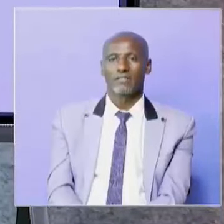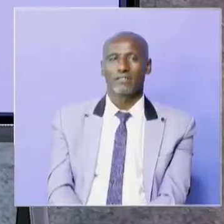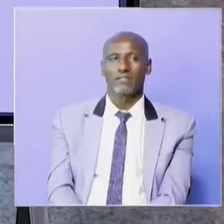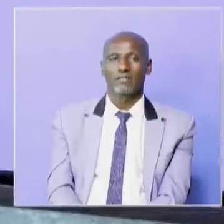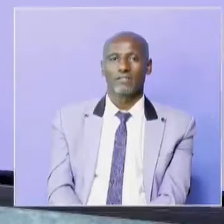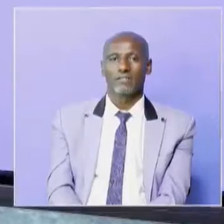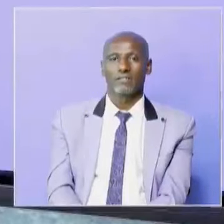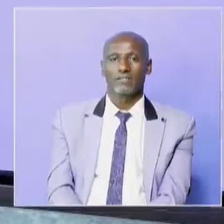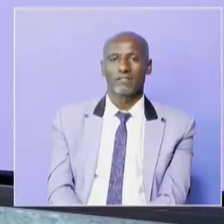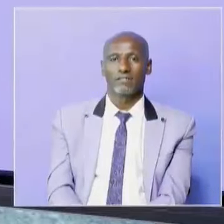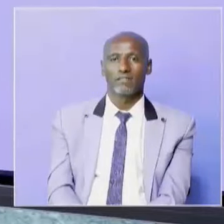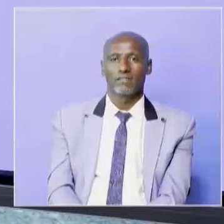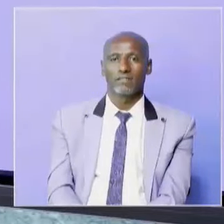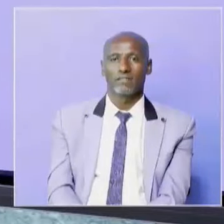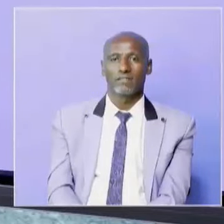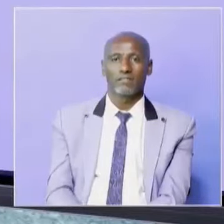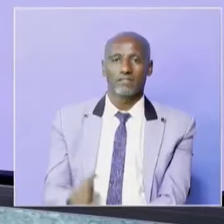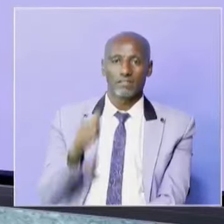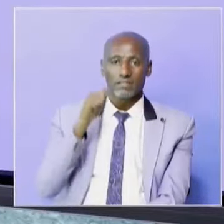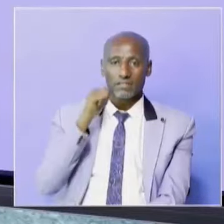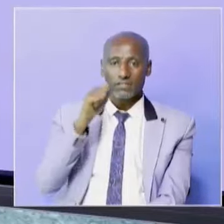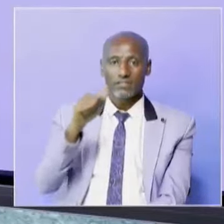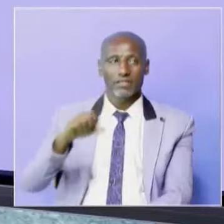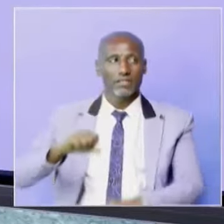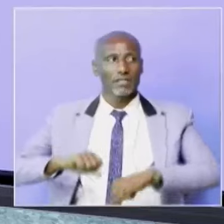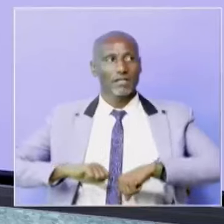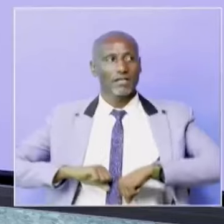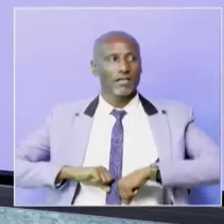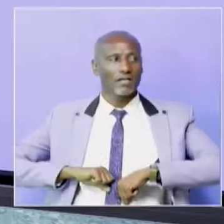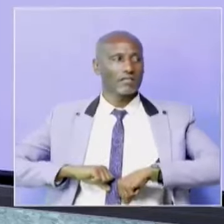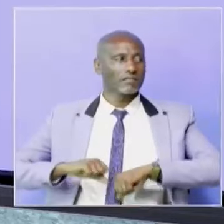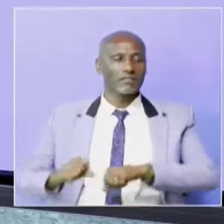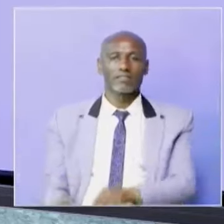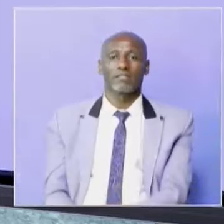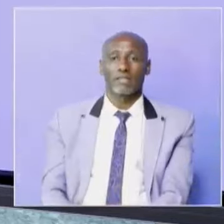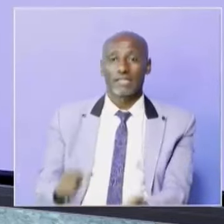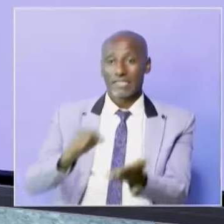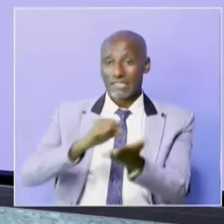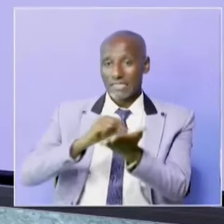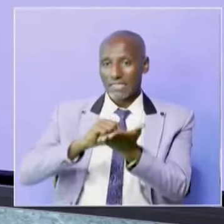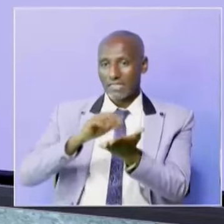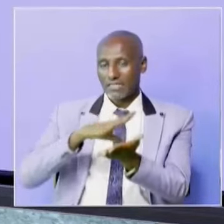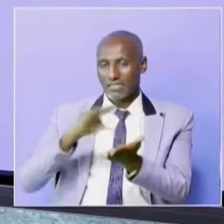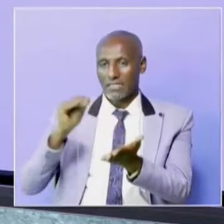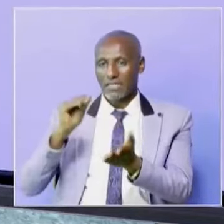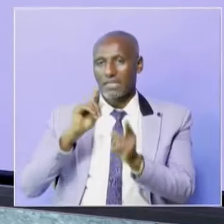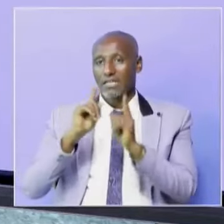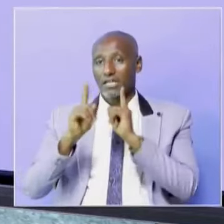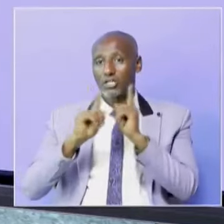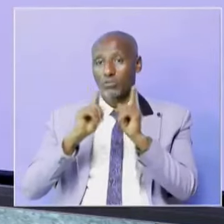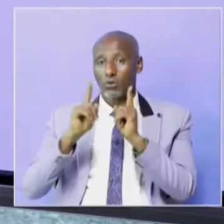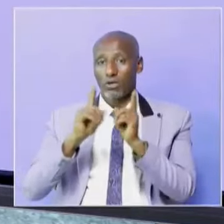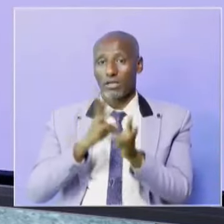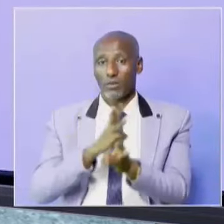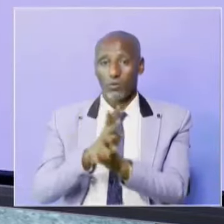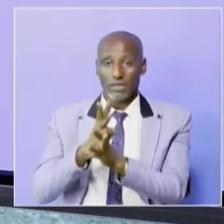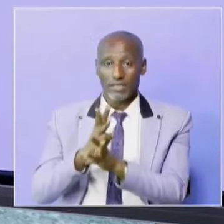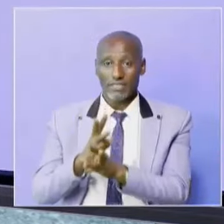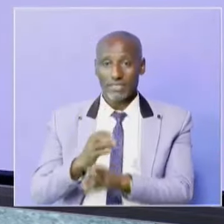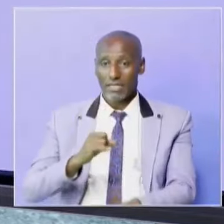When we say here she has, we can say she has. That is in written and in spoken